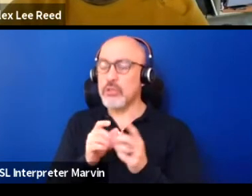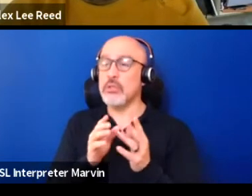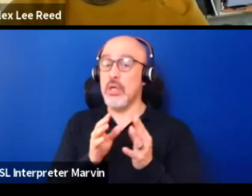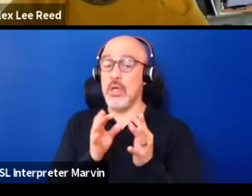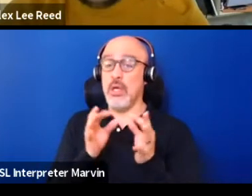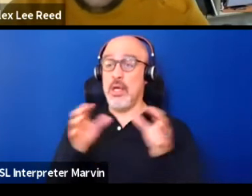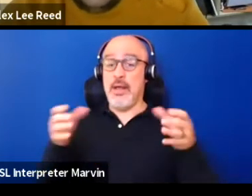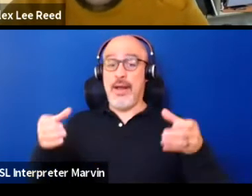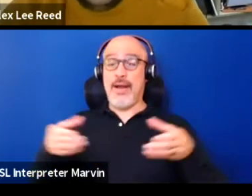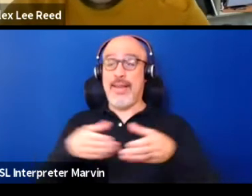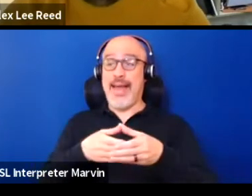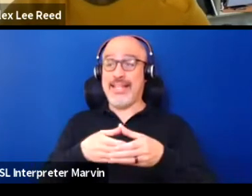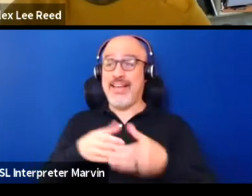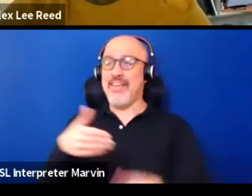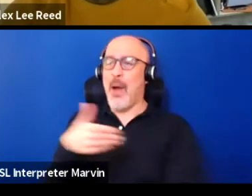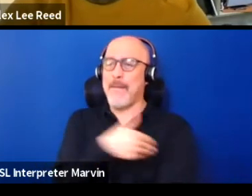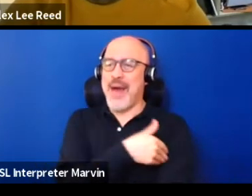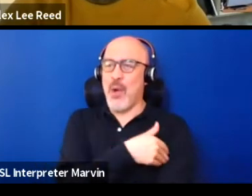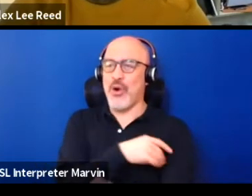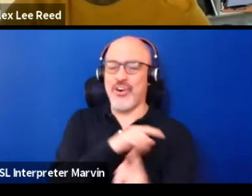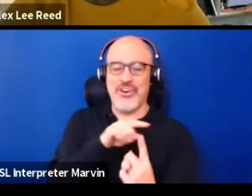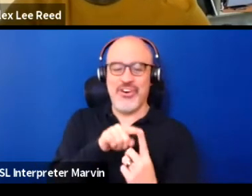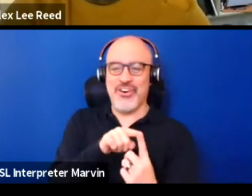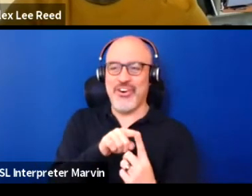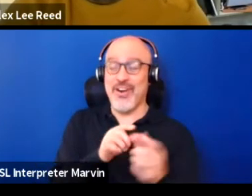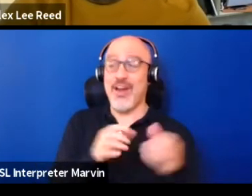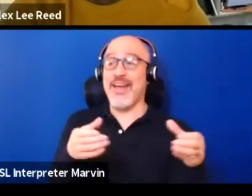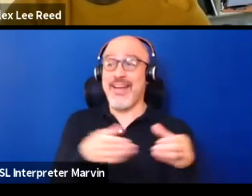power. And when I look at Freedom Georgia, where